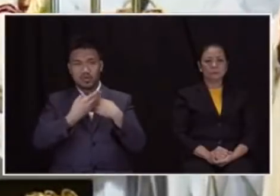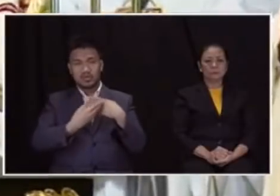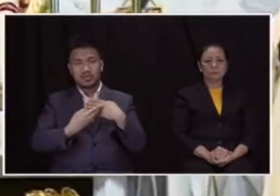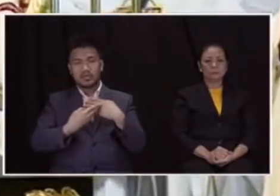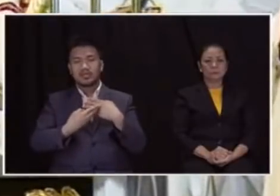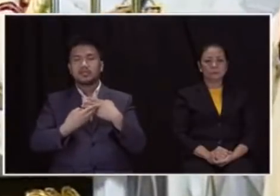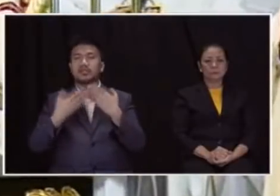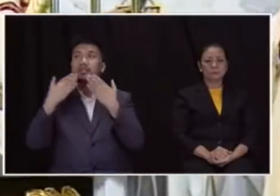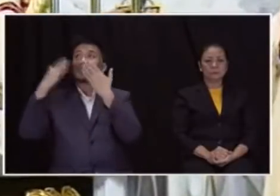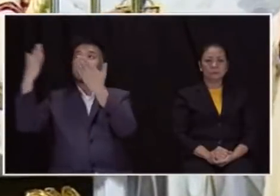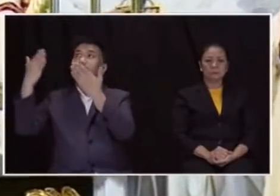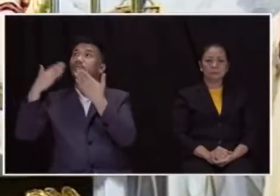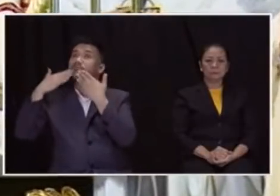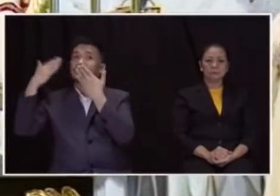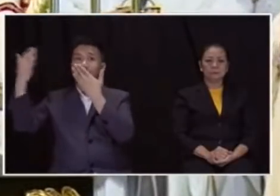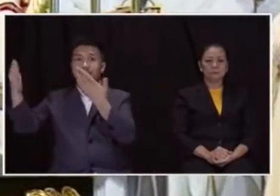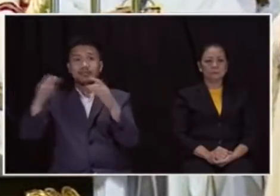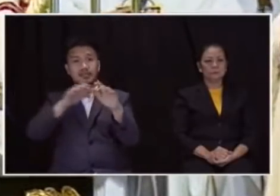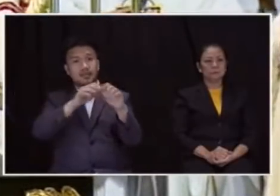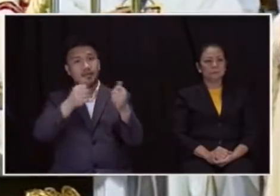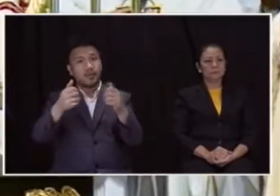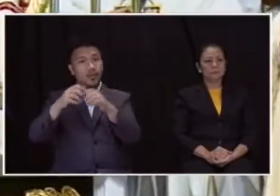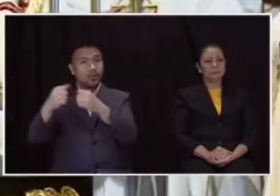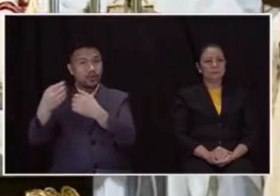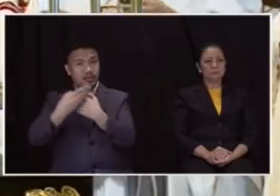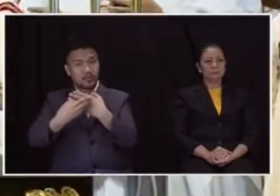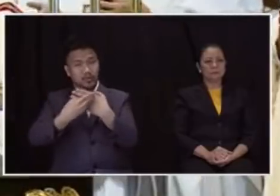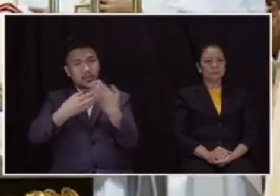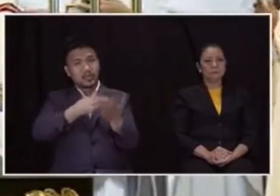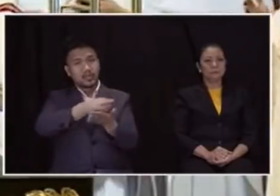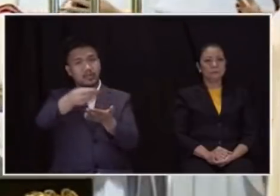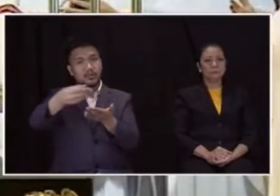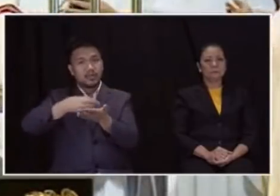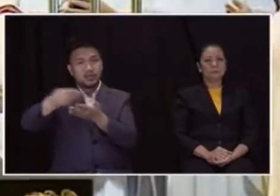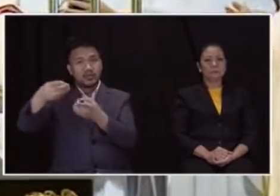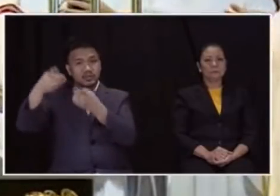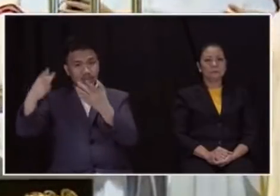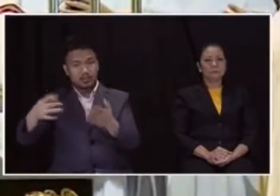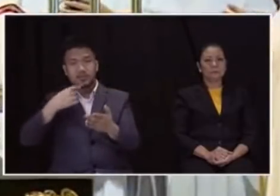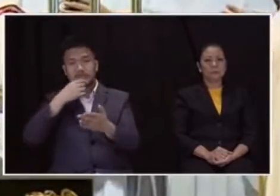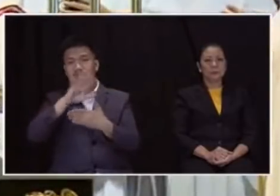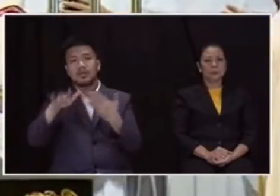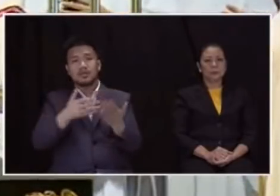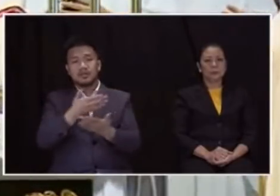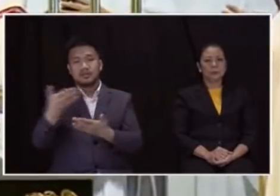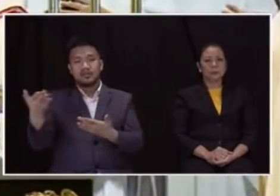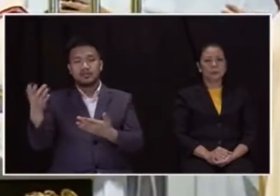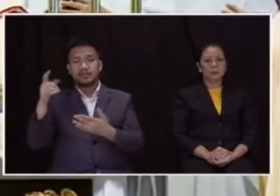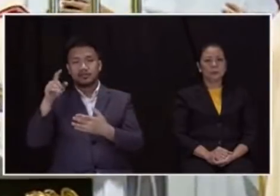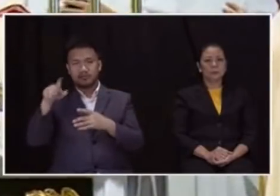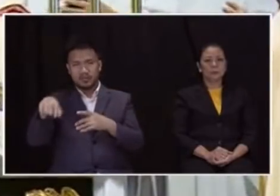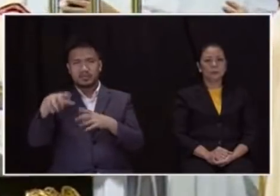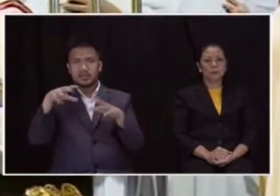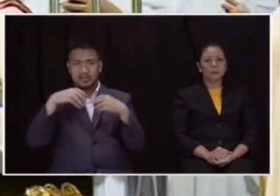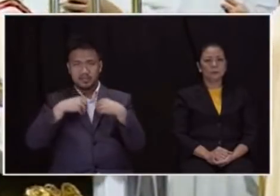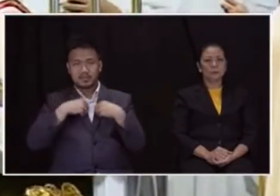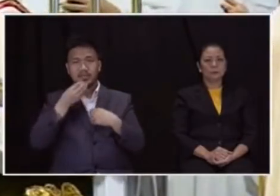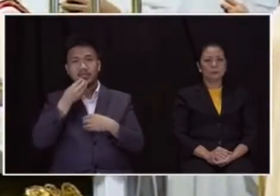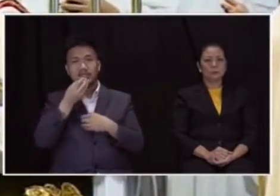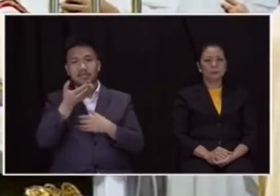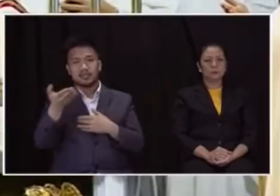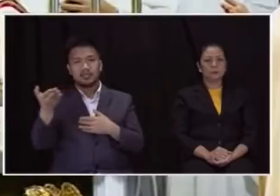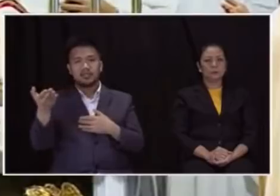giving thanks, broke it and gave it to his disciples, saying, "Take this, all of you,